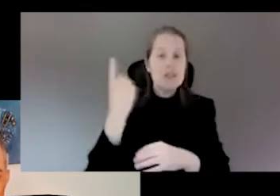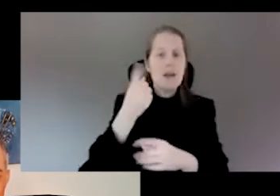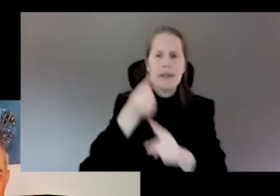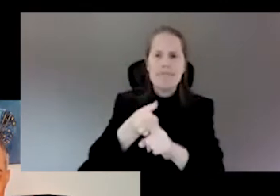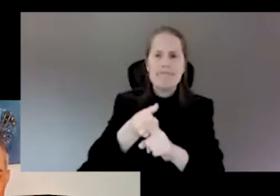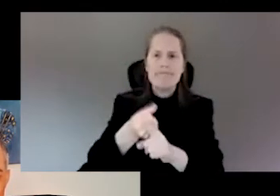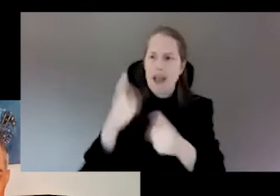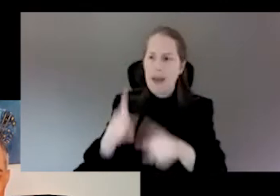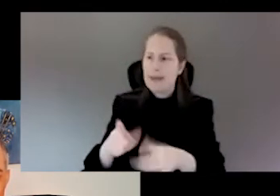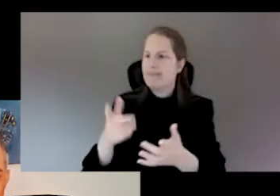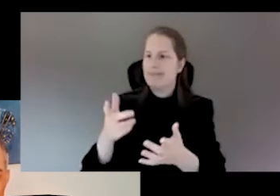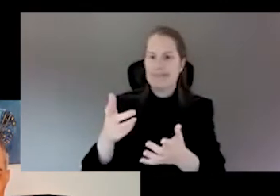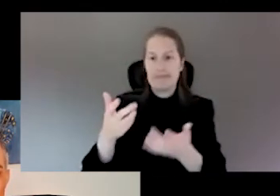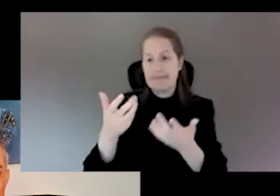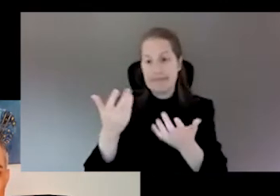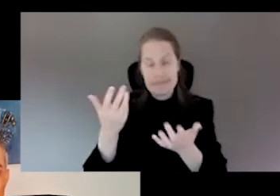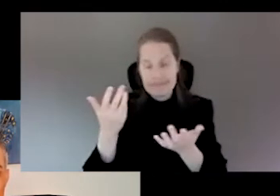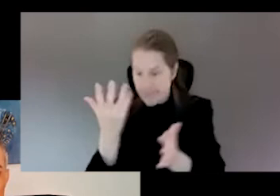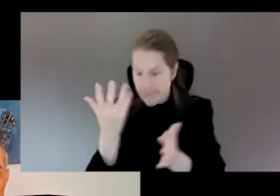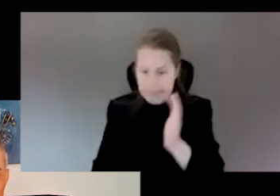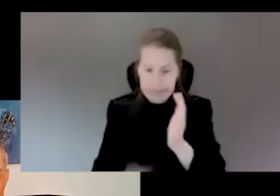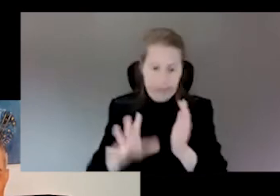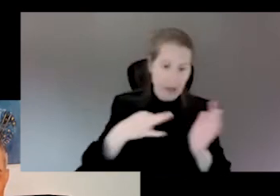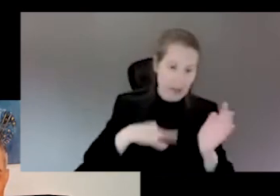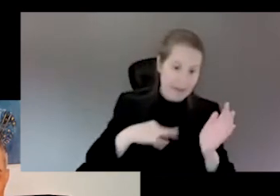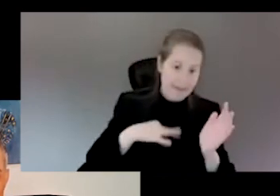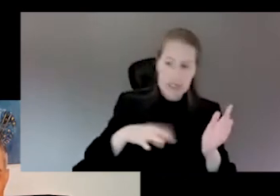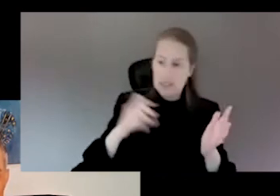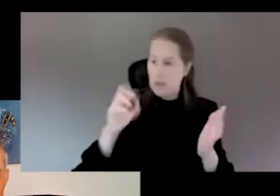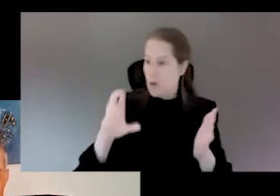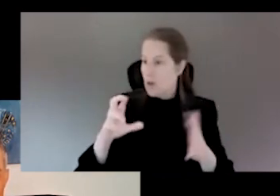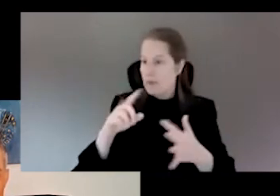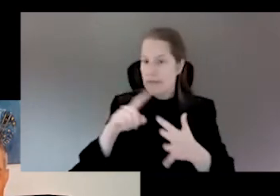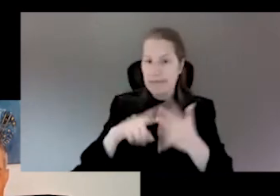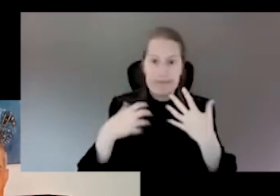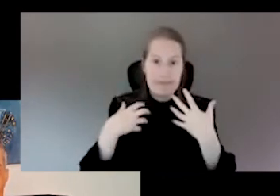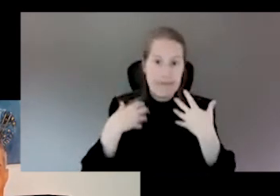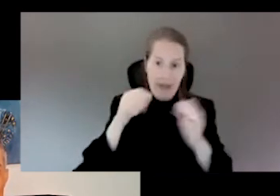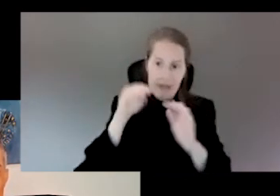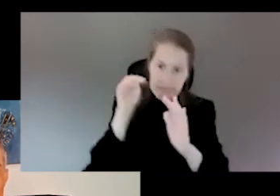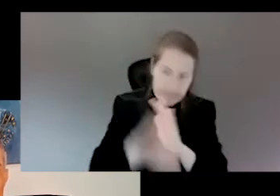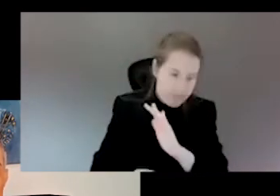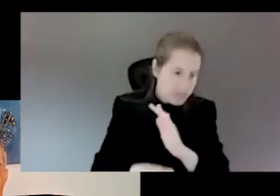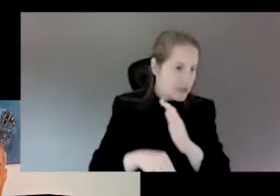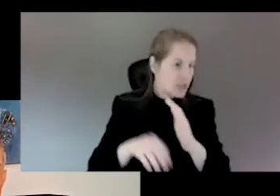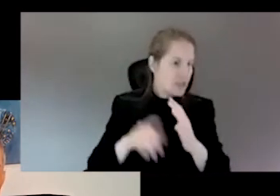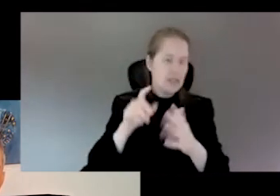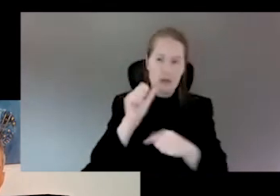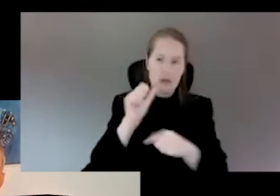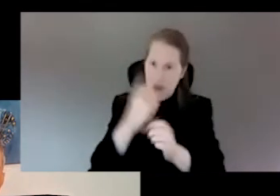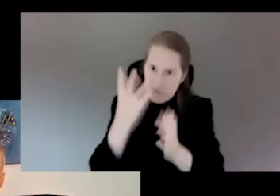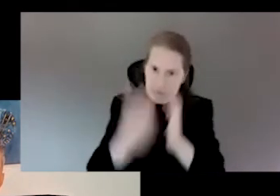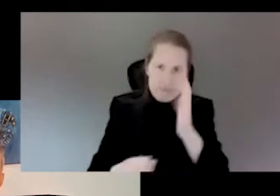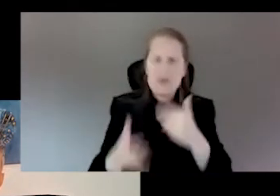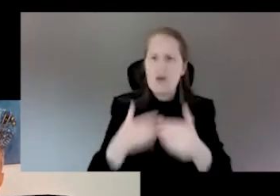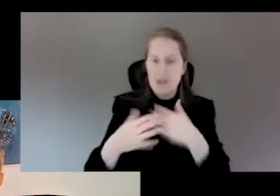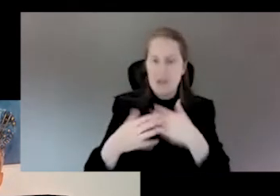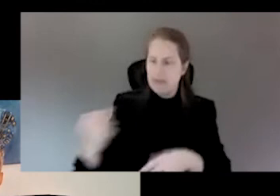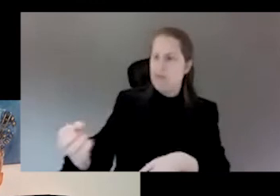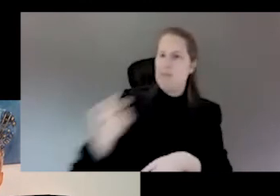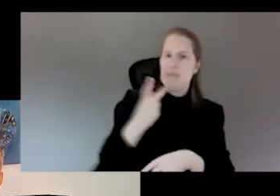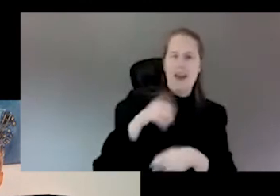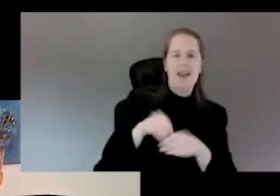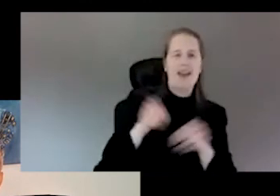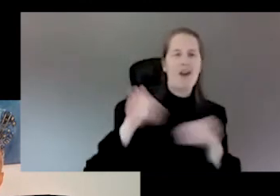their benefits, they'd lose something, their health would go downhill. And then we would see them,